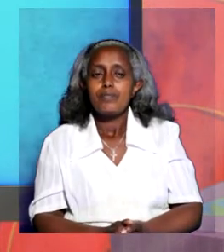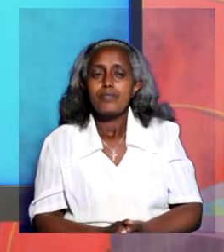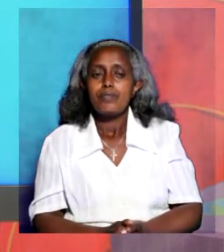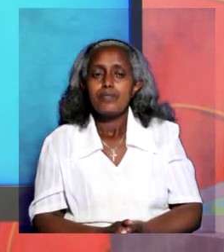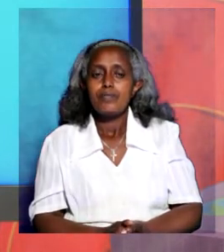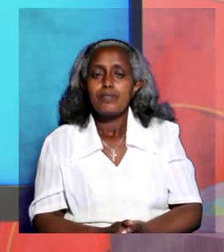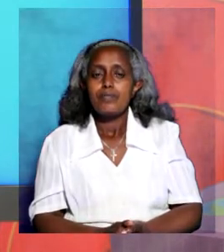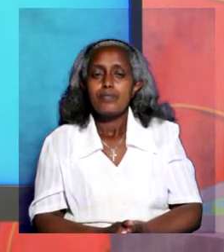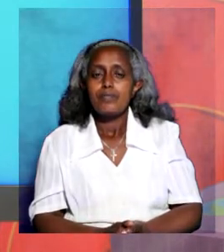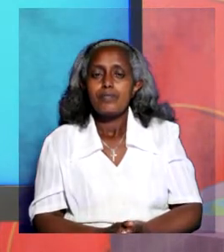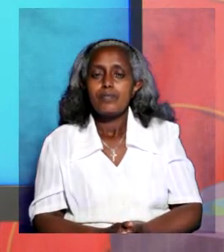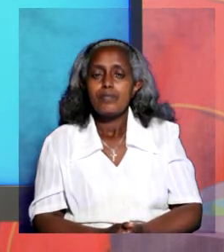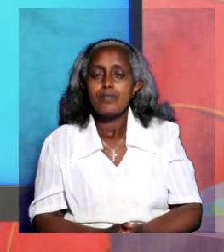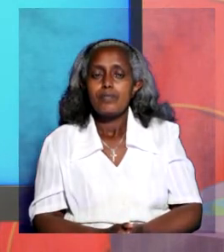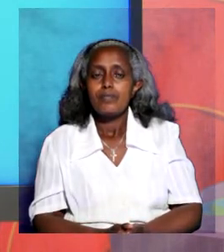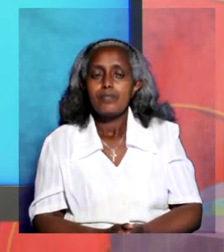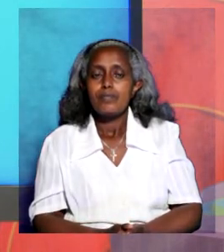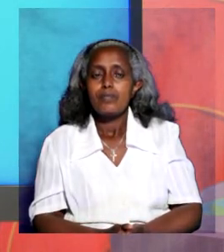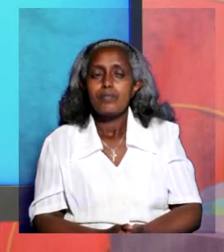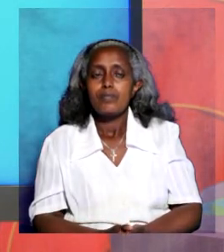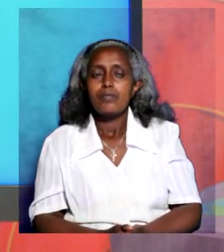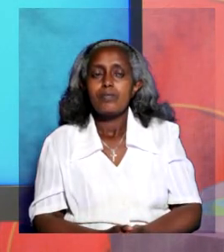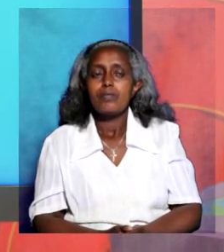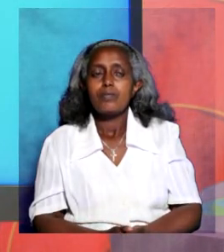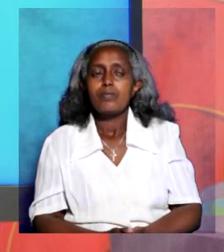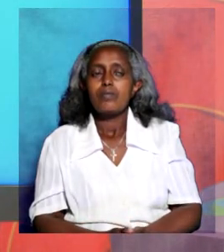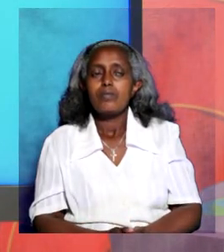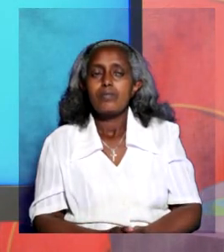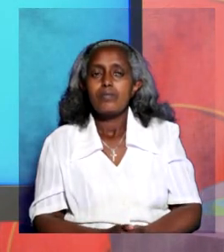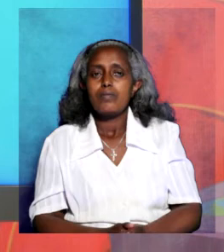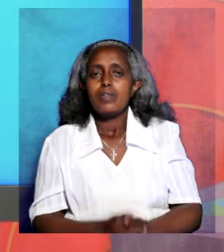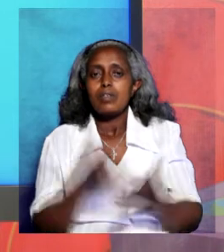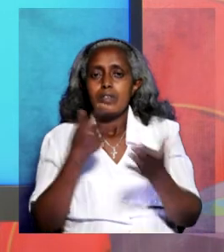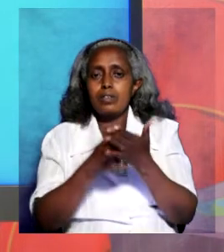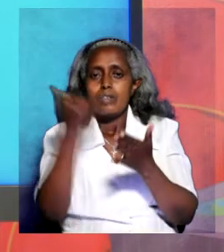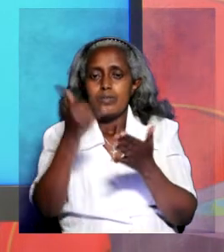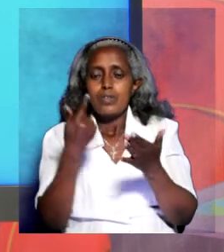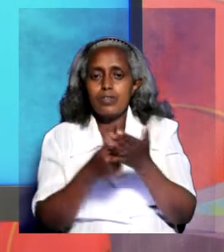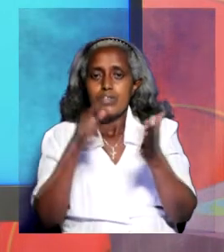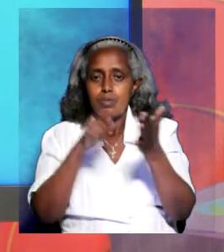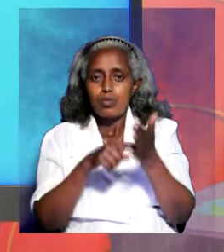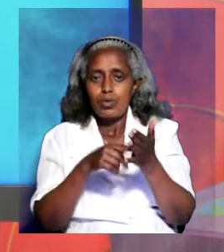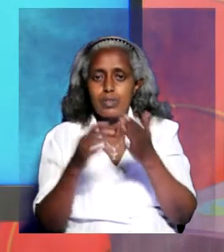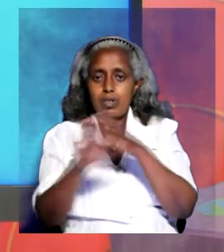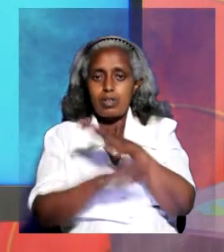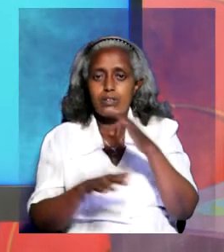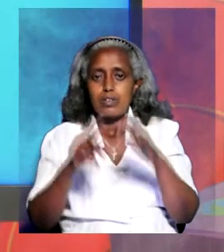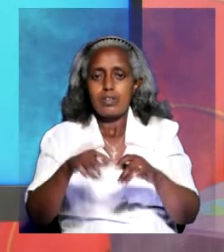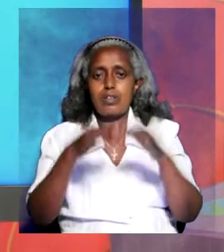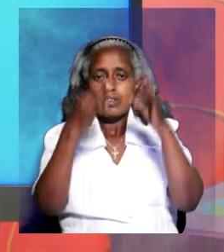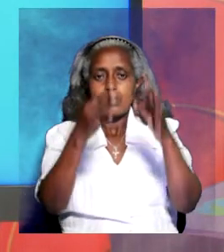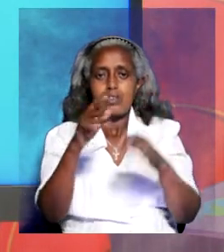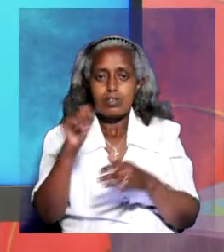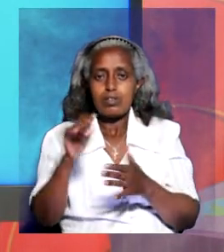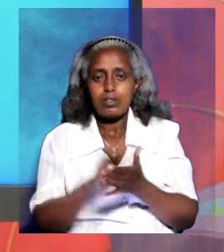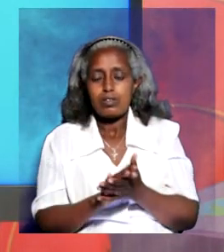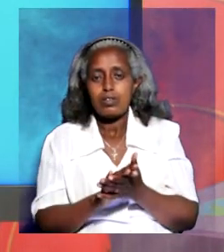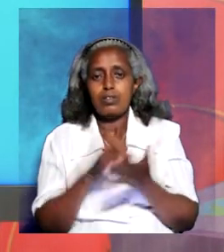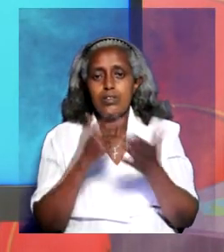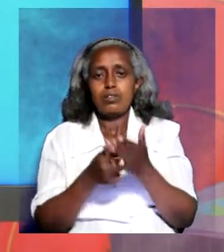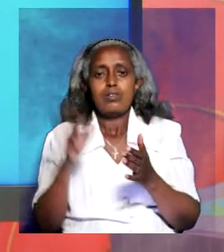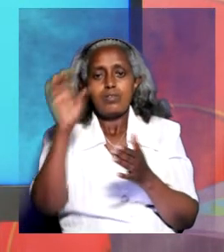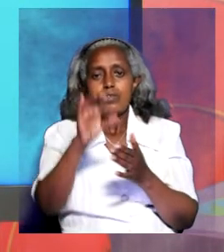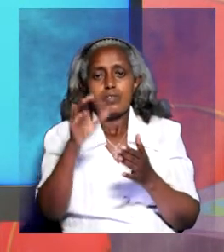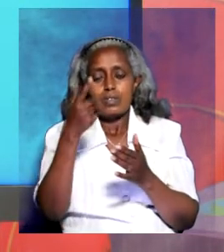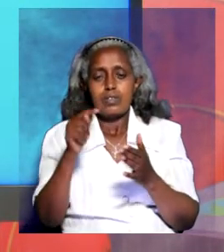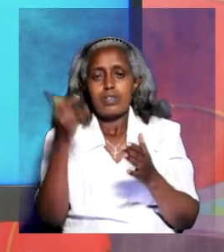We are also asked to find the image of this point under translation T. So we are asked to